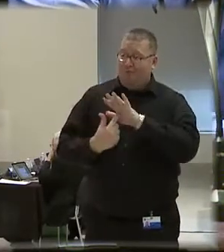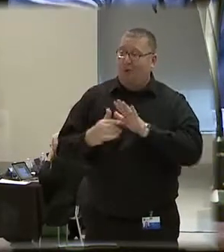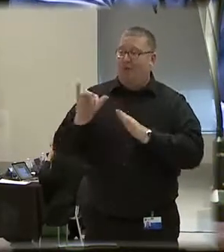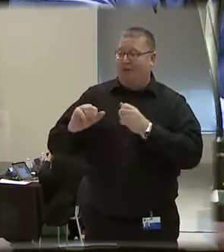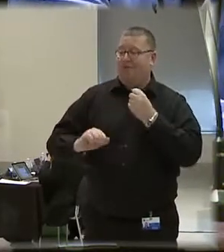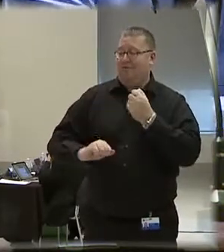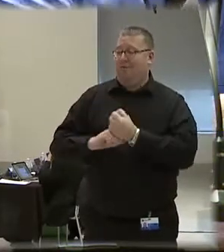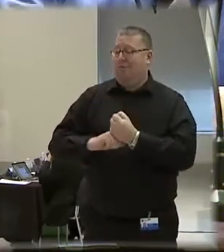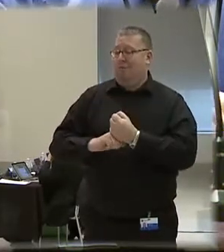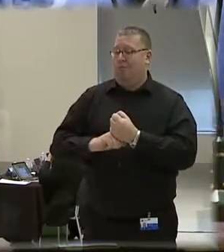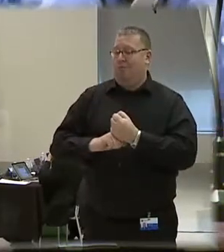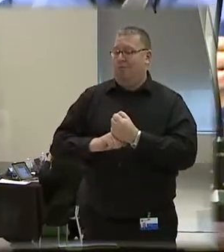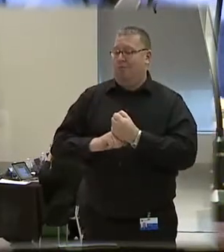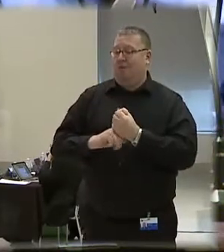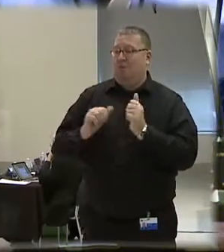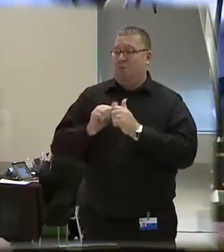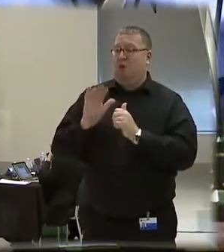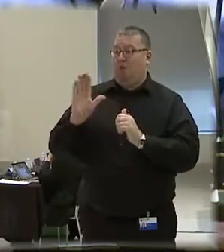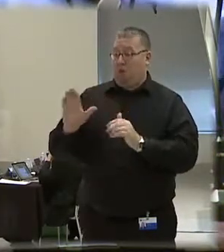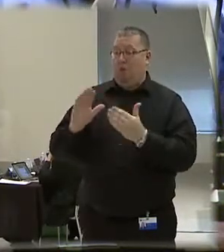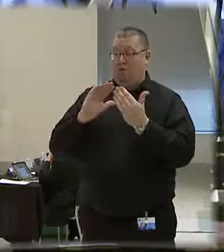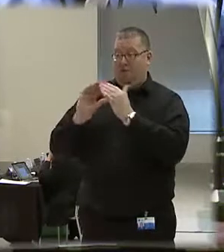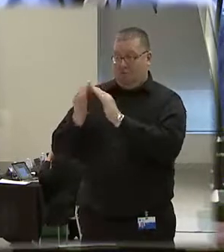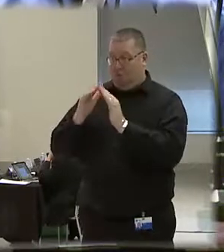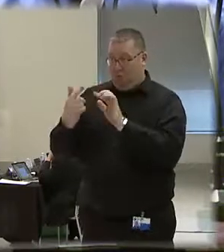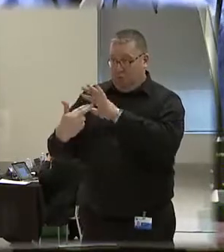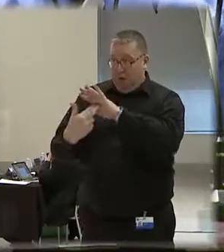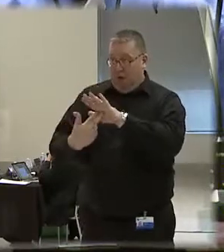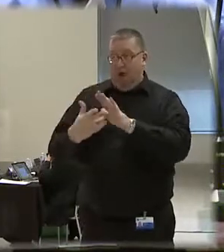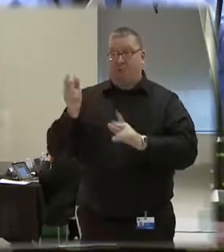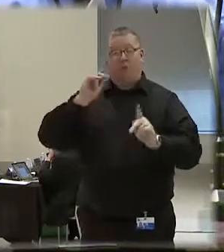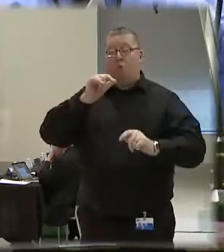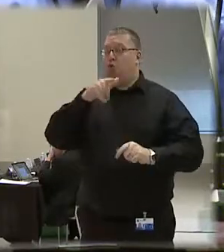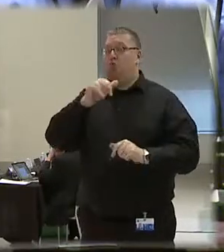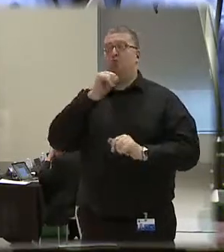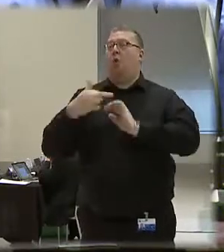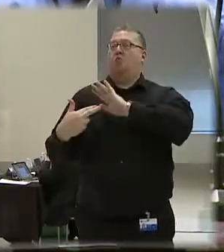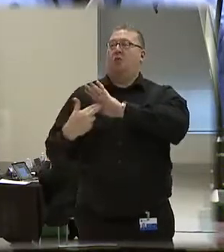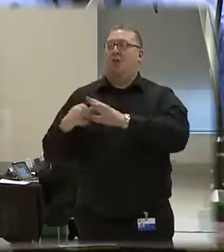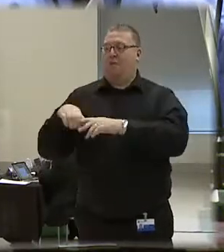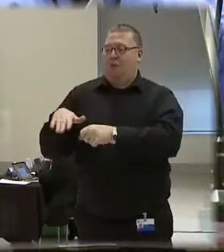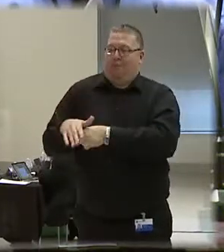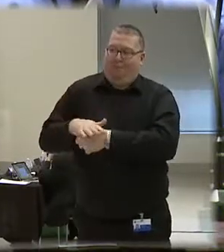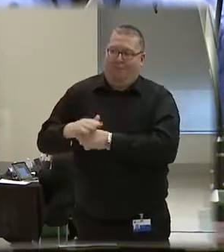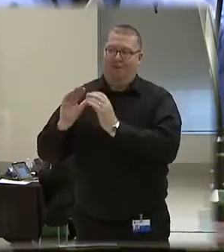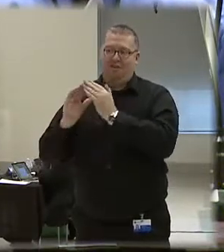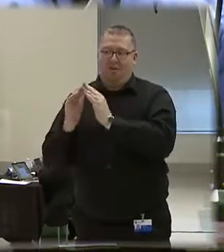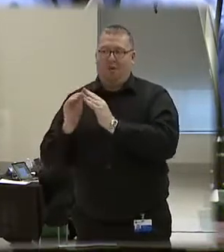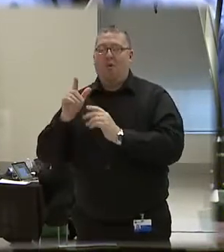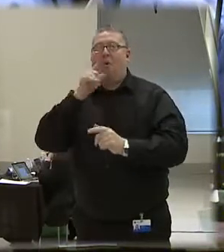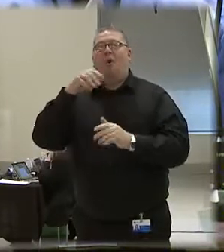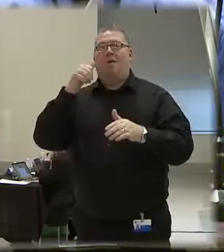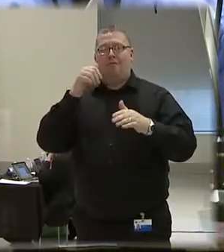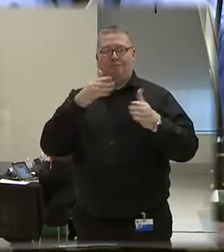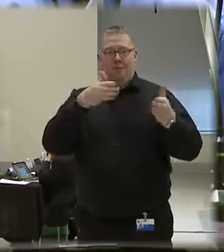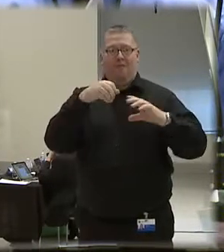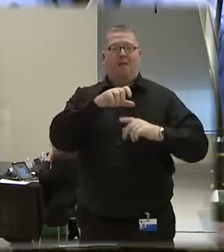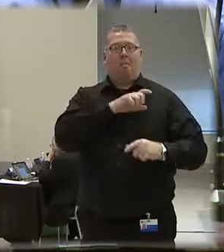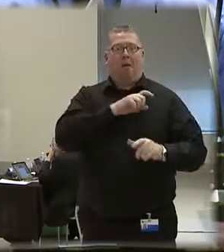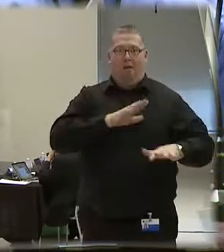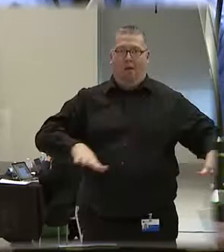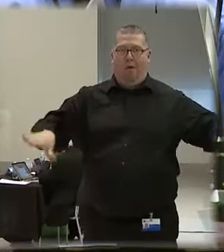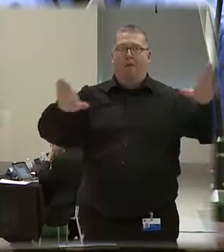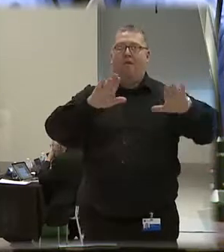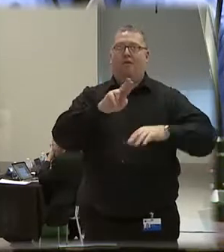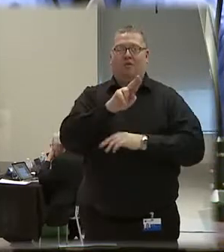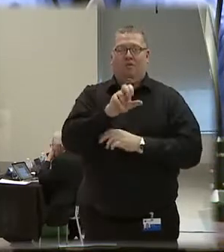support of your constituents and even those that are not your constituents. who are in policing across this country as well,